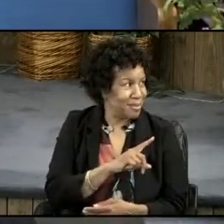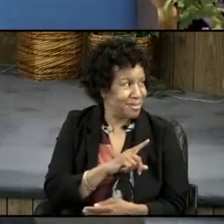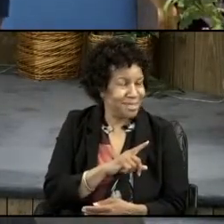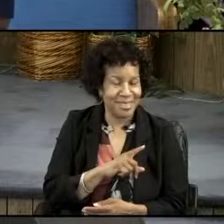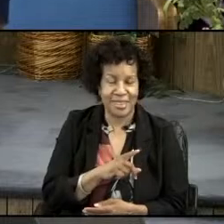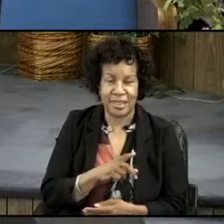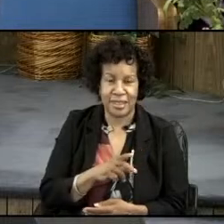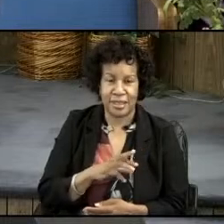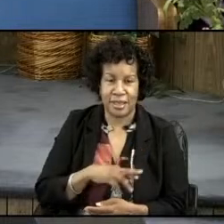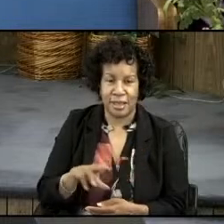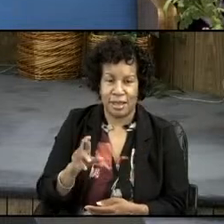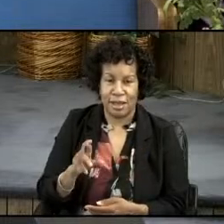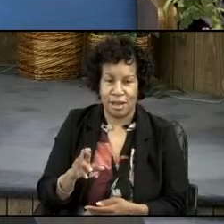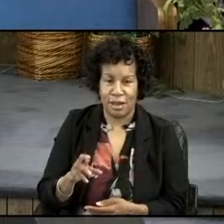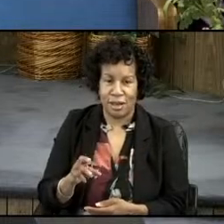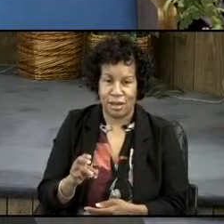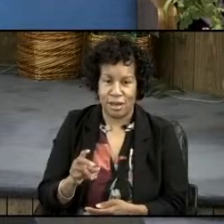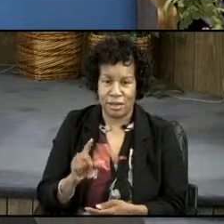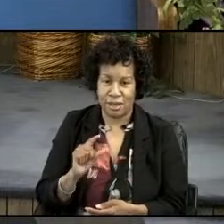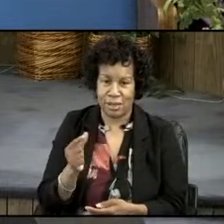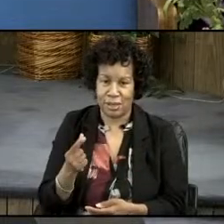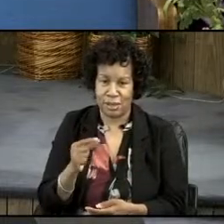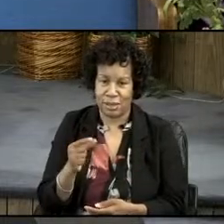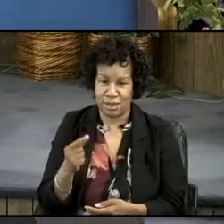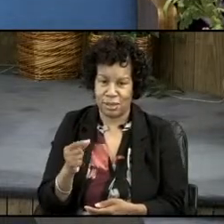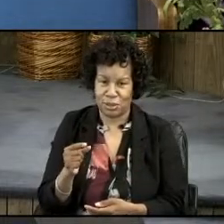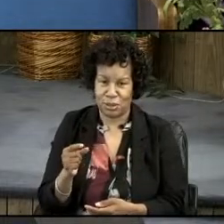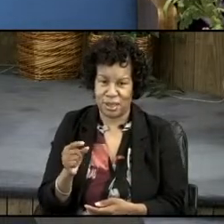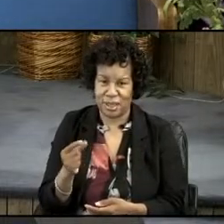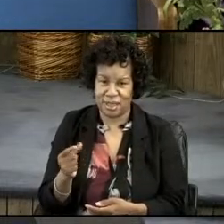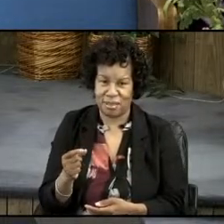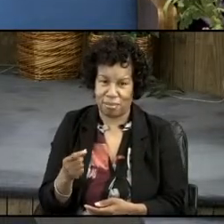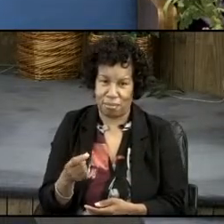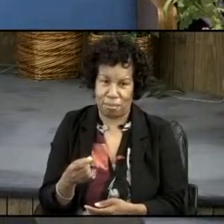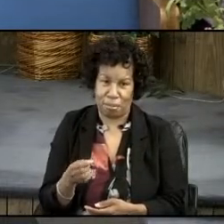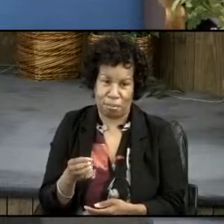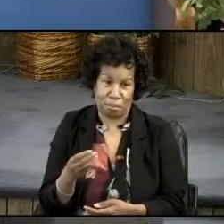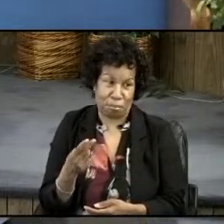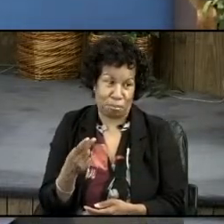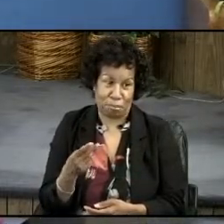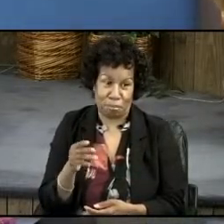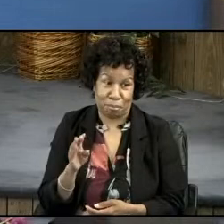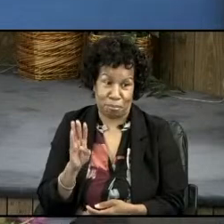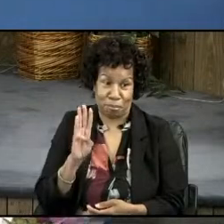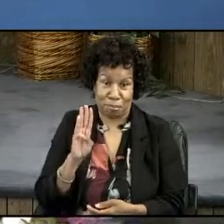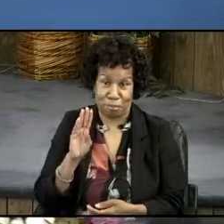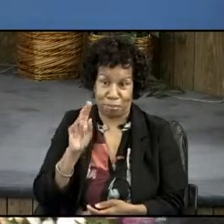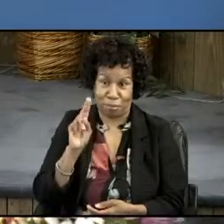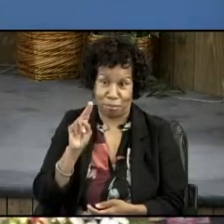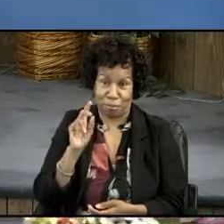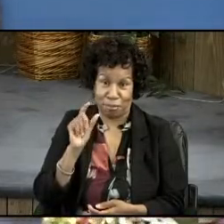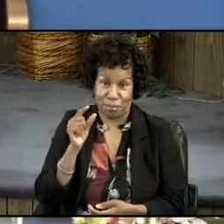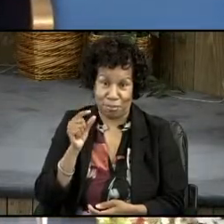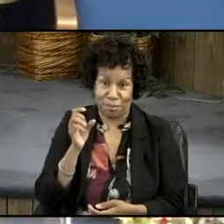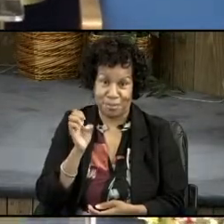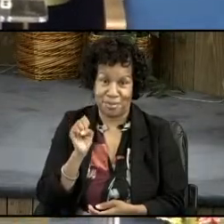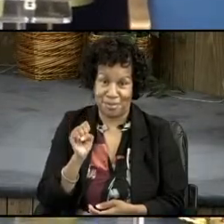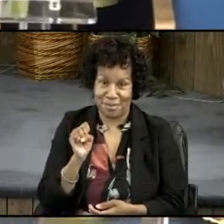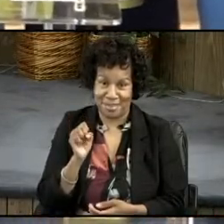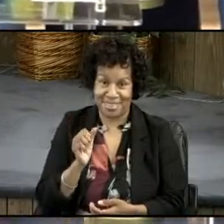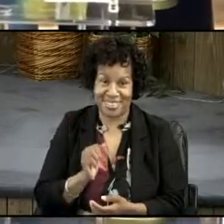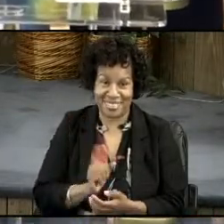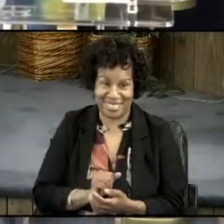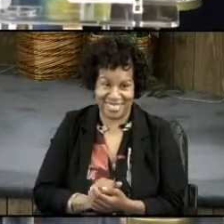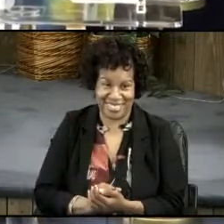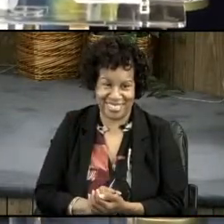tall. They're so big, we like grasshoppers. They lie when they get scared. You laughing, but some of us do